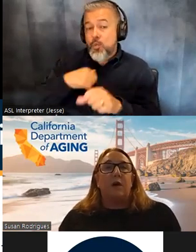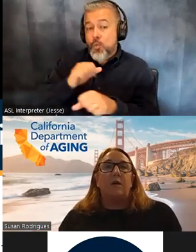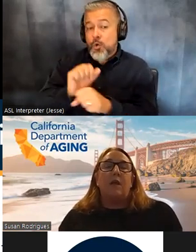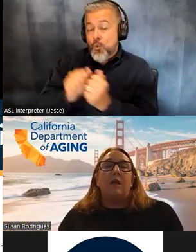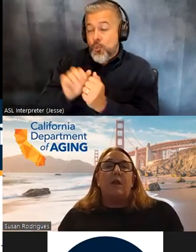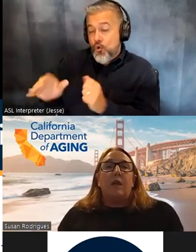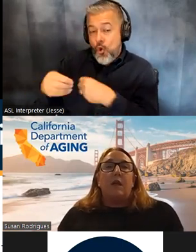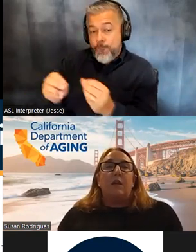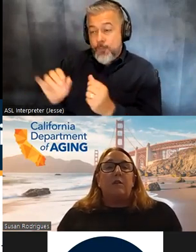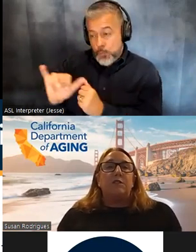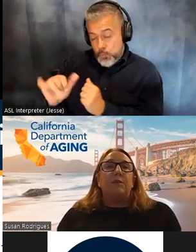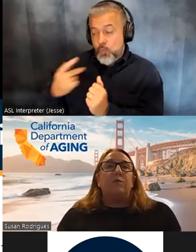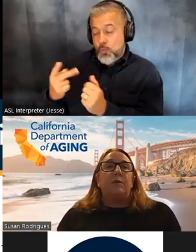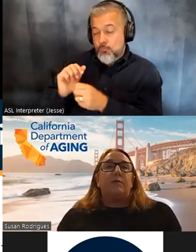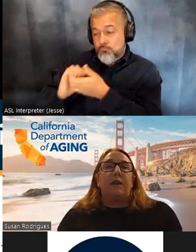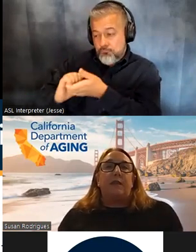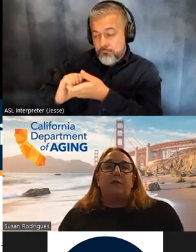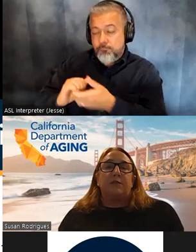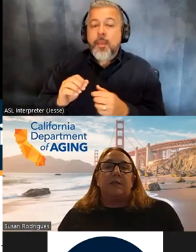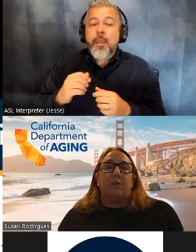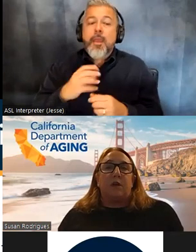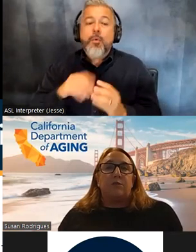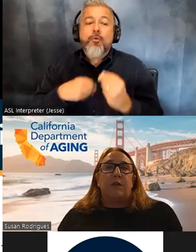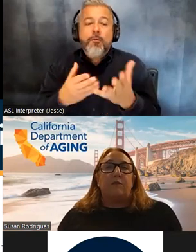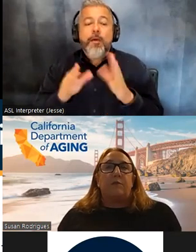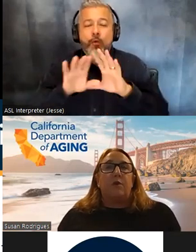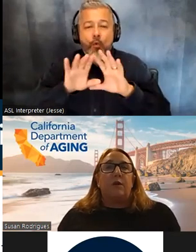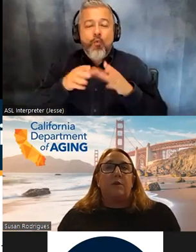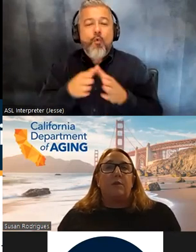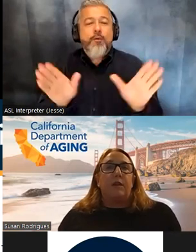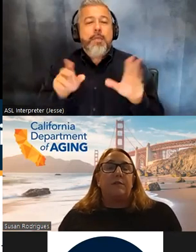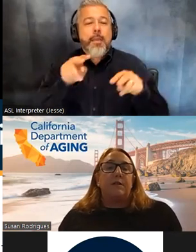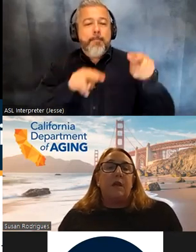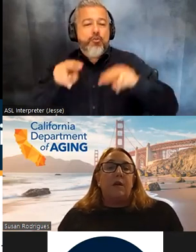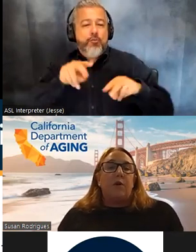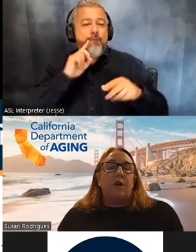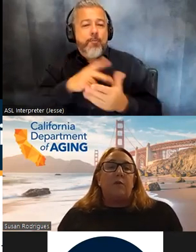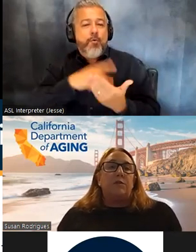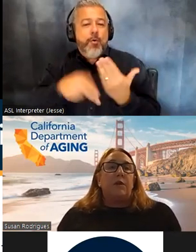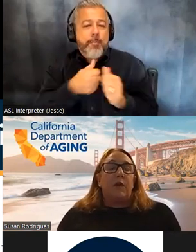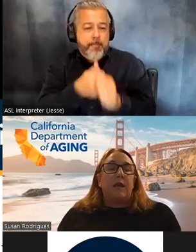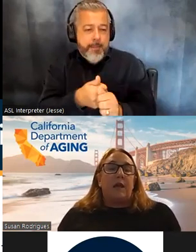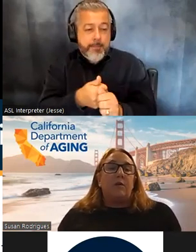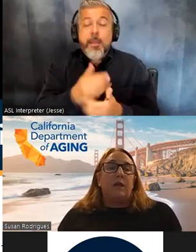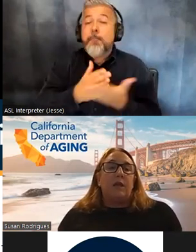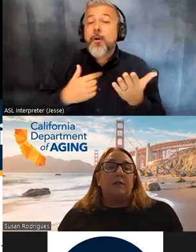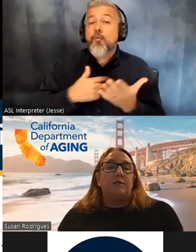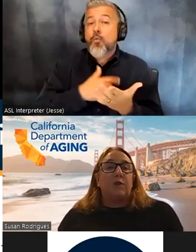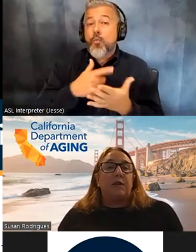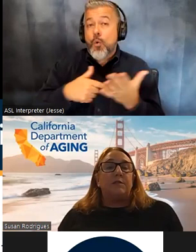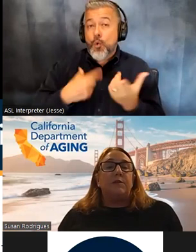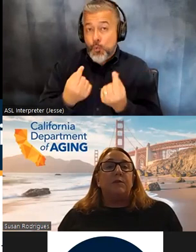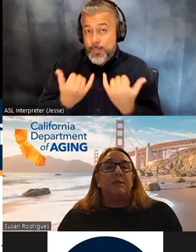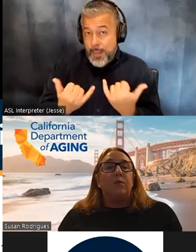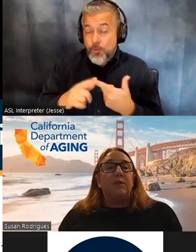as well. And ultimately, we'll be providing the oversight and the monitoring for the program compliance. Part of what we're doing right now is